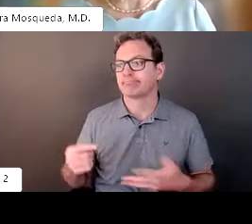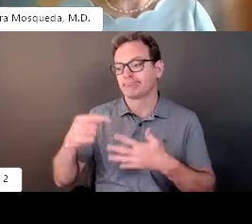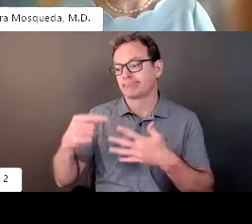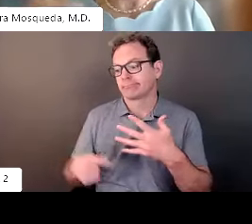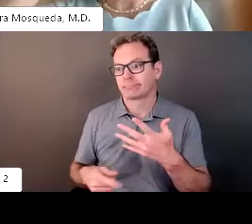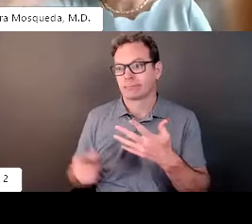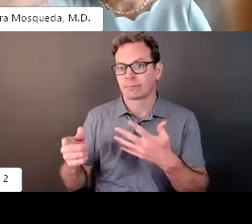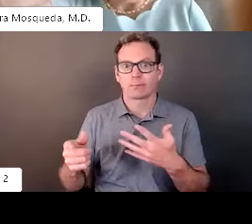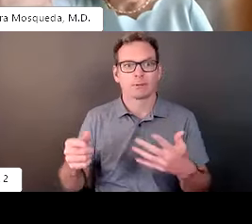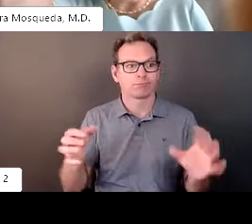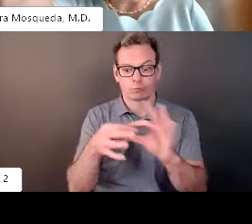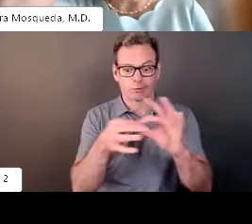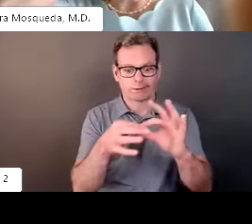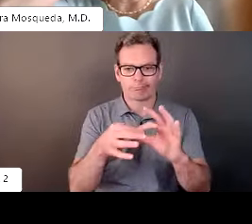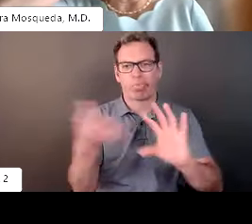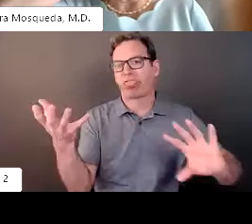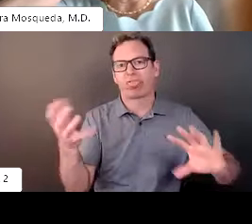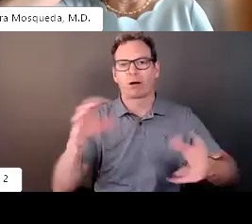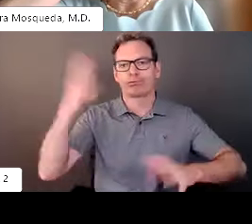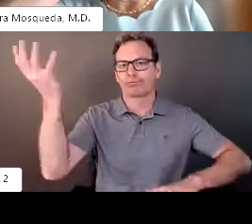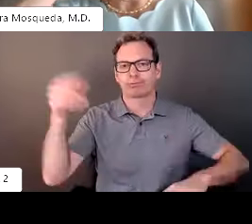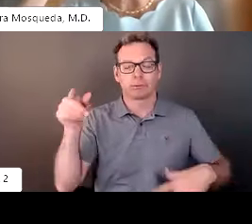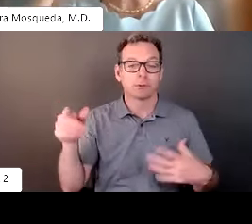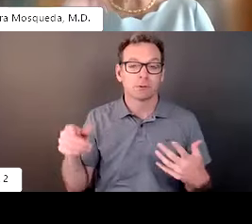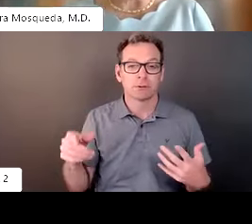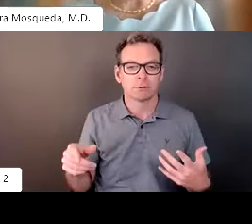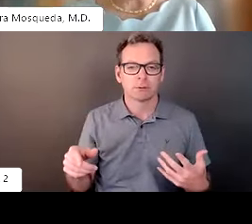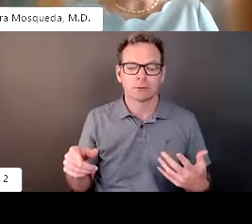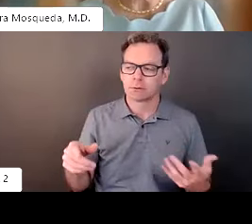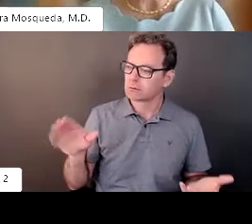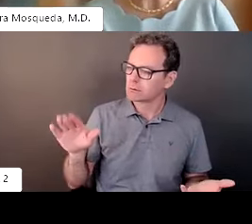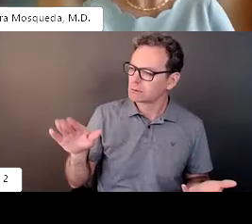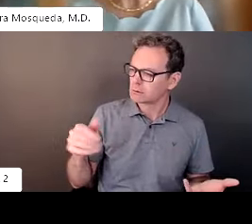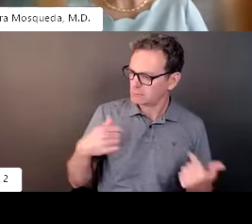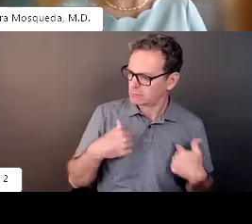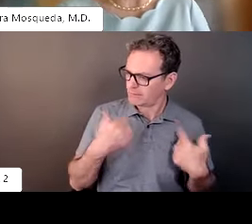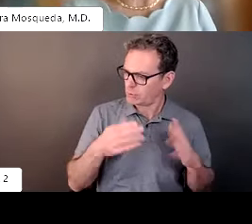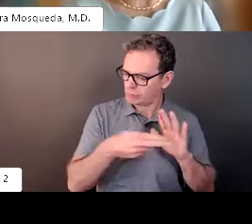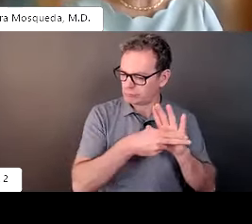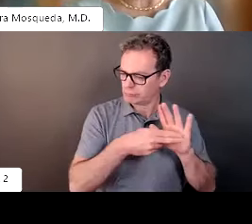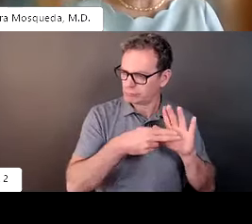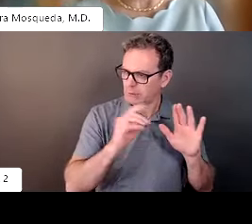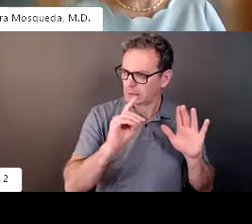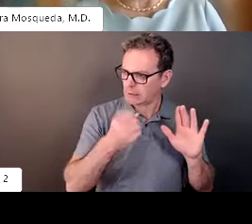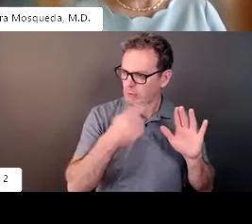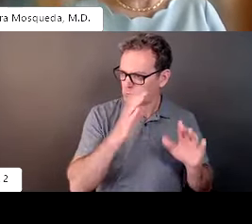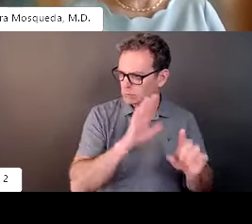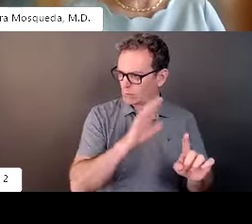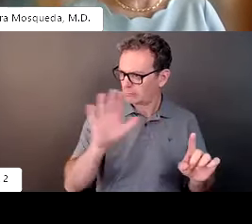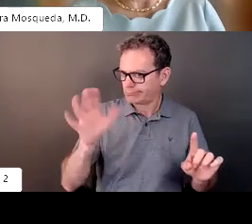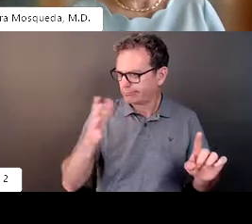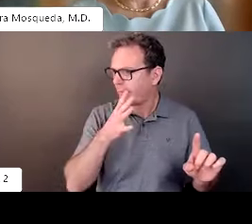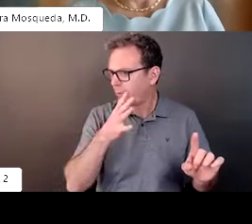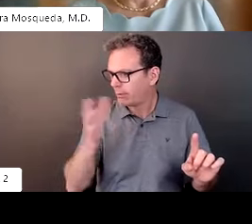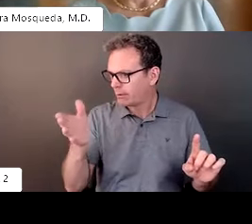disrupted relationships. And so I usually need to understand why they don't believe it, and try to get to the root